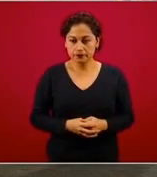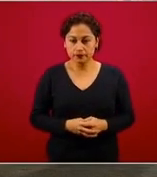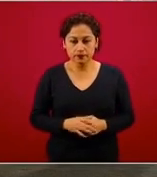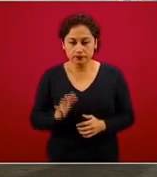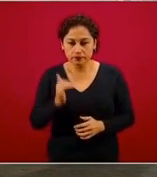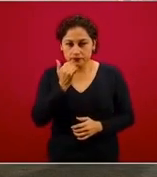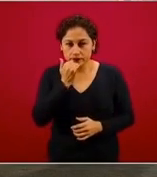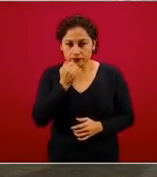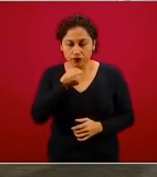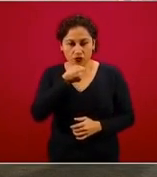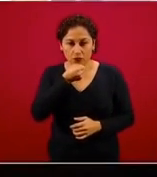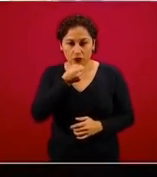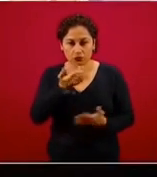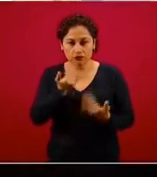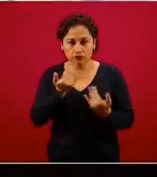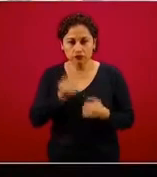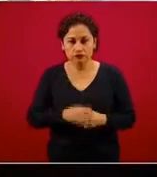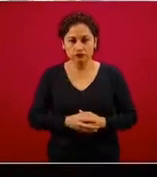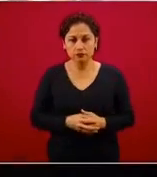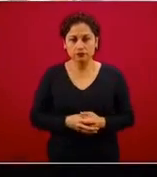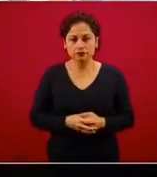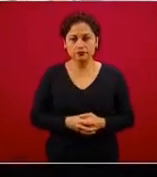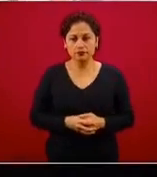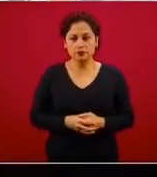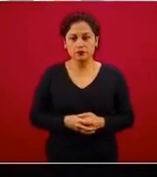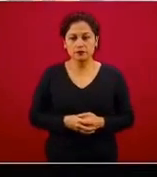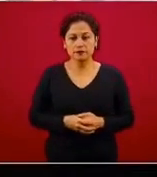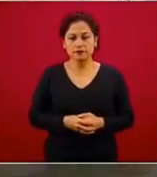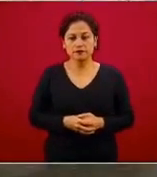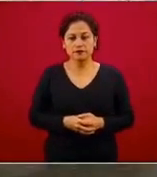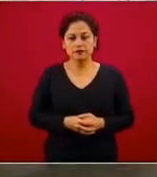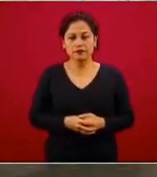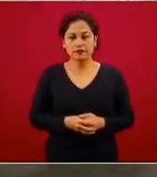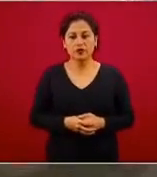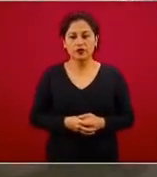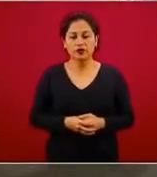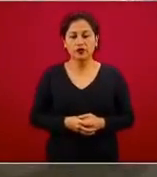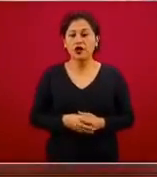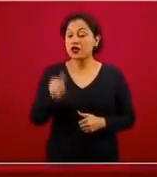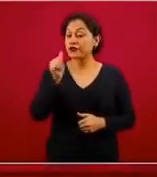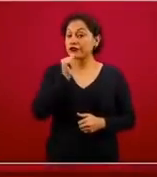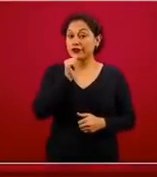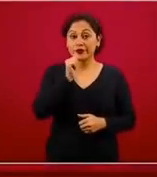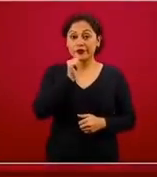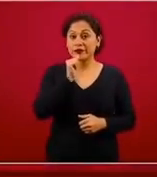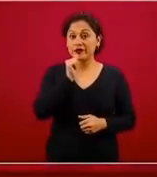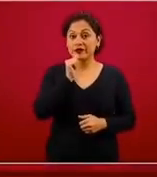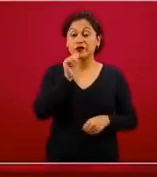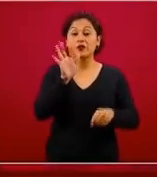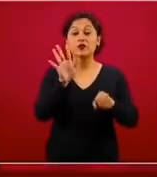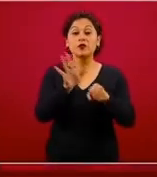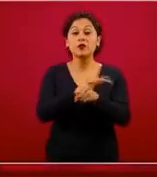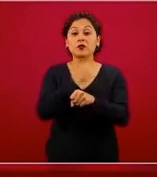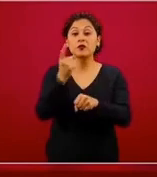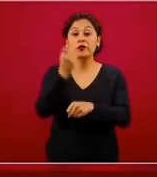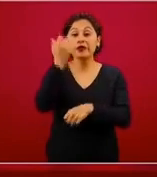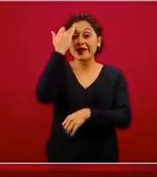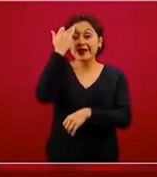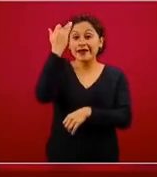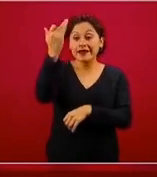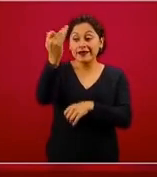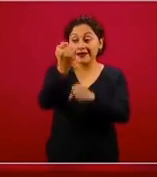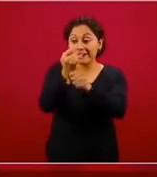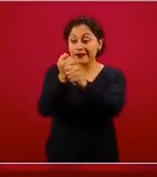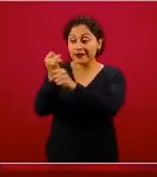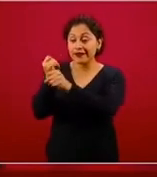¿Perdón? Sorry? No hay uno porque Why why isn't no ha there habido el medication? suficiente tiempo Why? Because y there los hasn't que se han enough usado